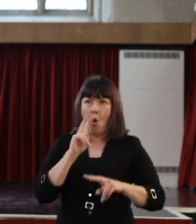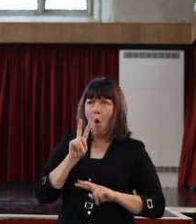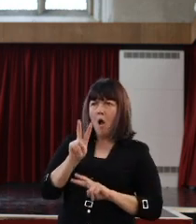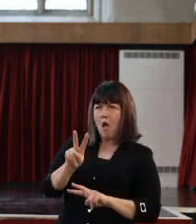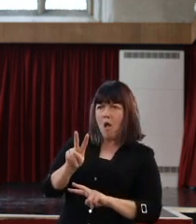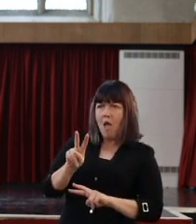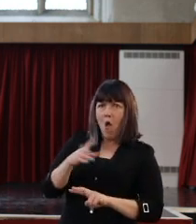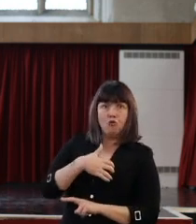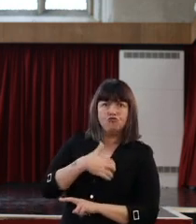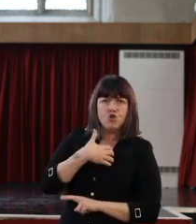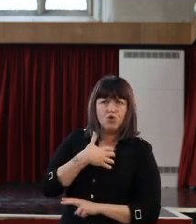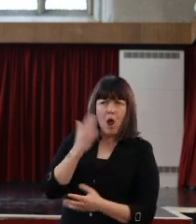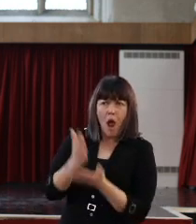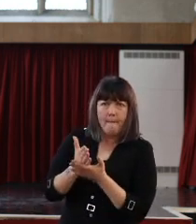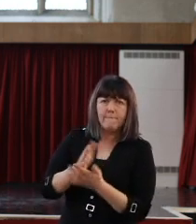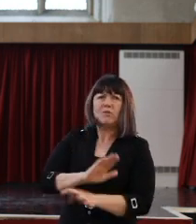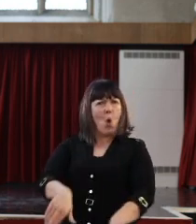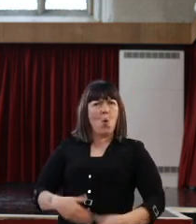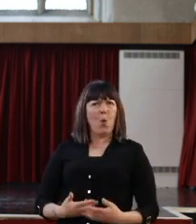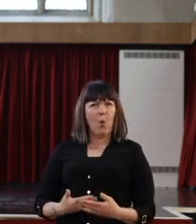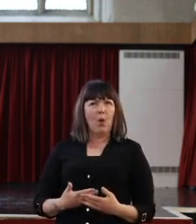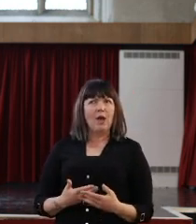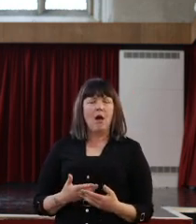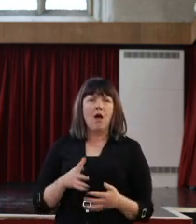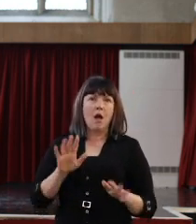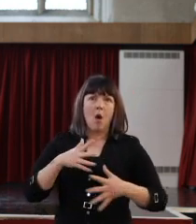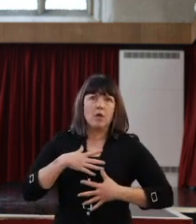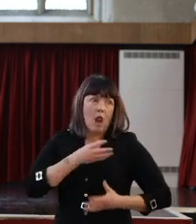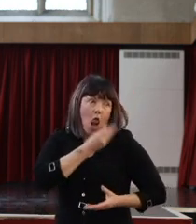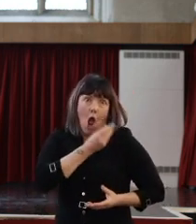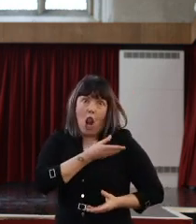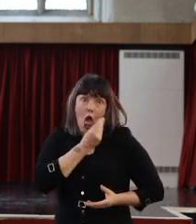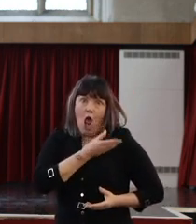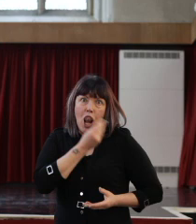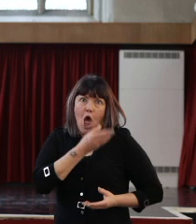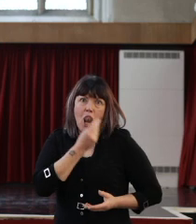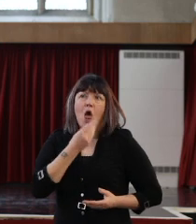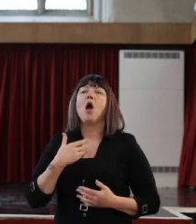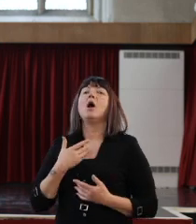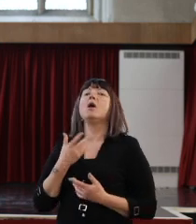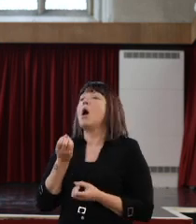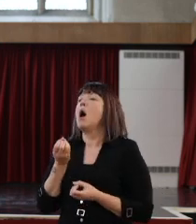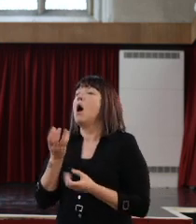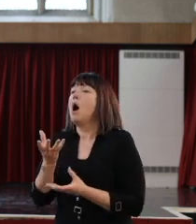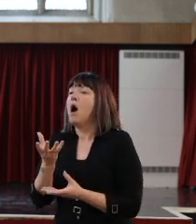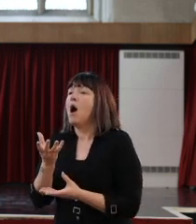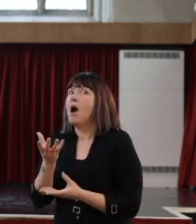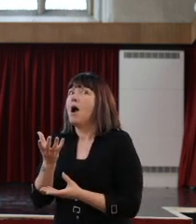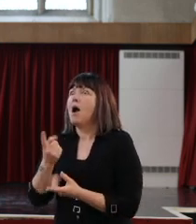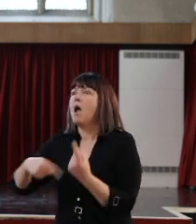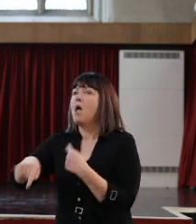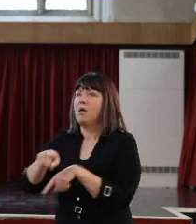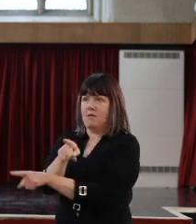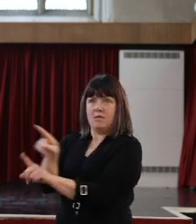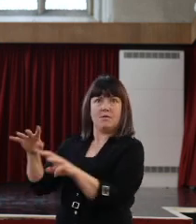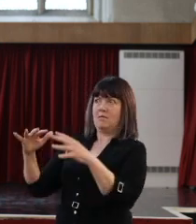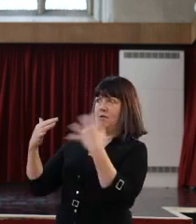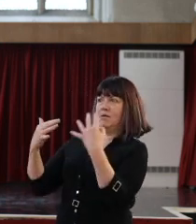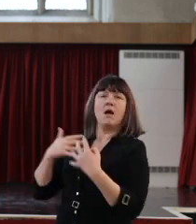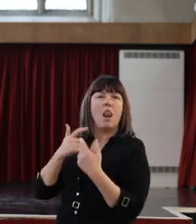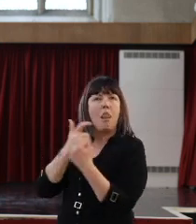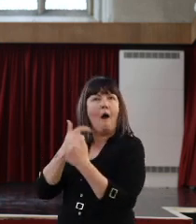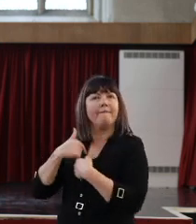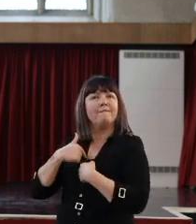was amazing to me. It was mind-blowing. So I'd recite these bits, and I'd get a few laughs, and this made me feel less alone and less